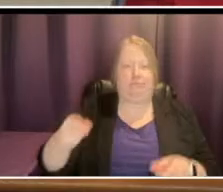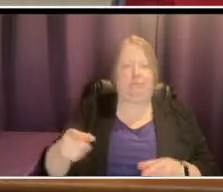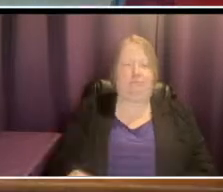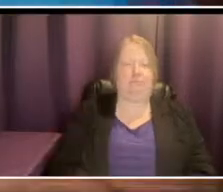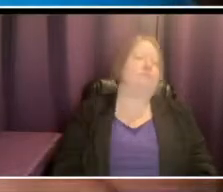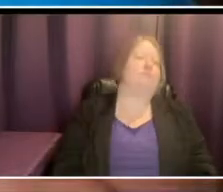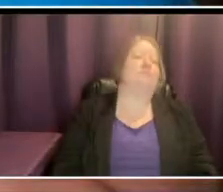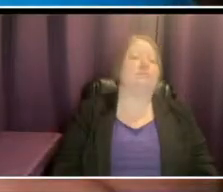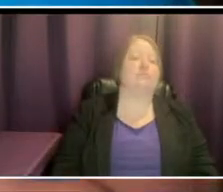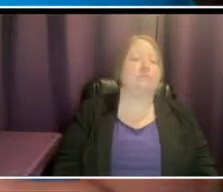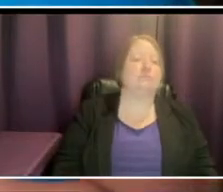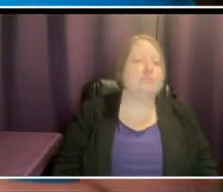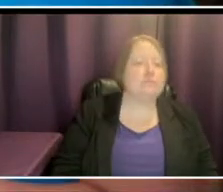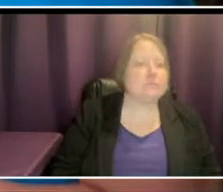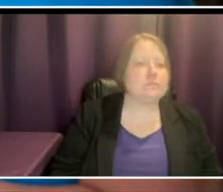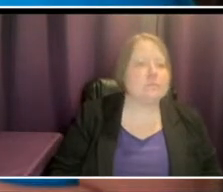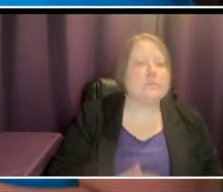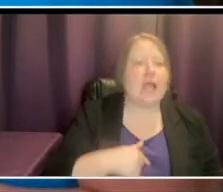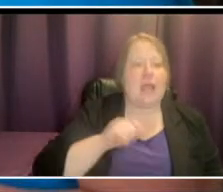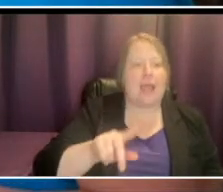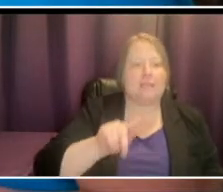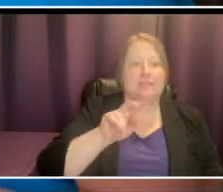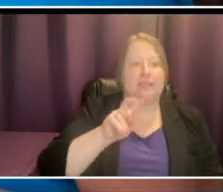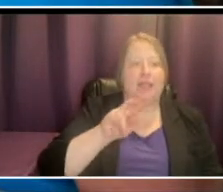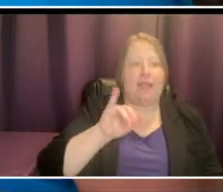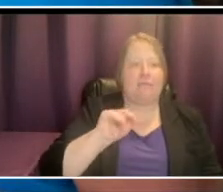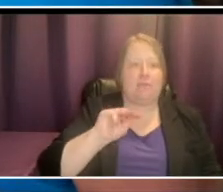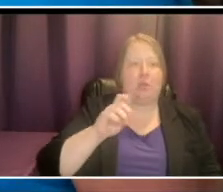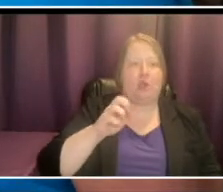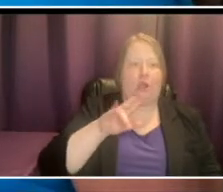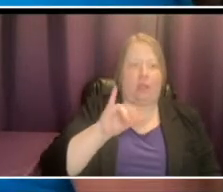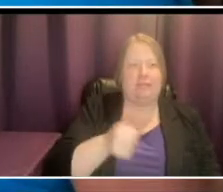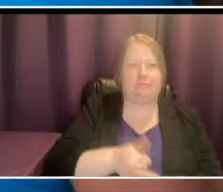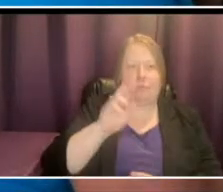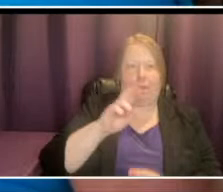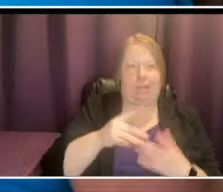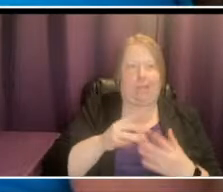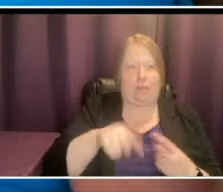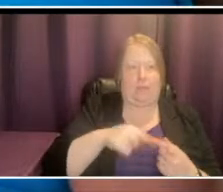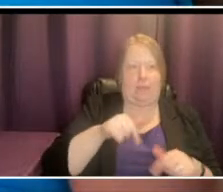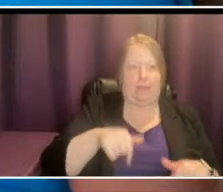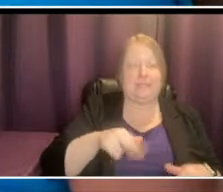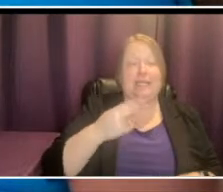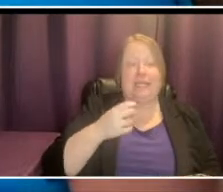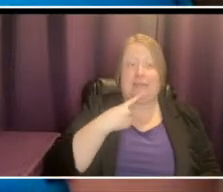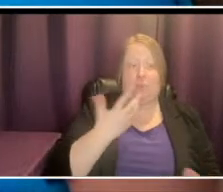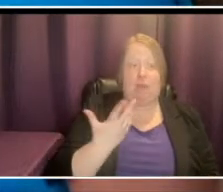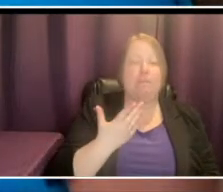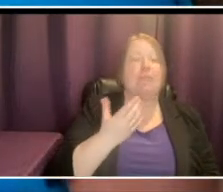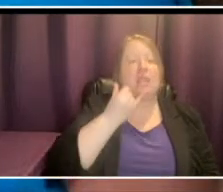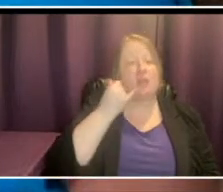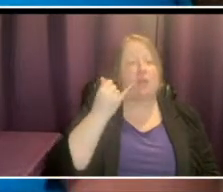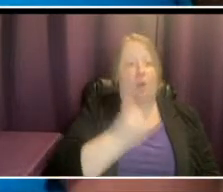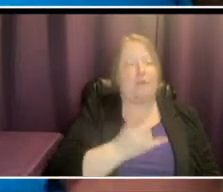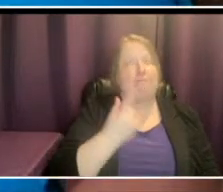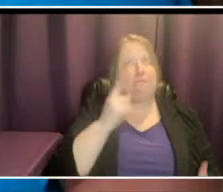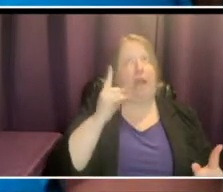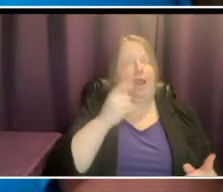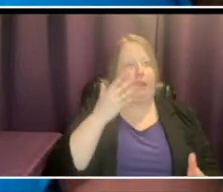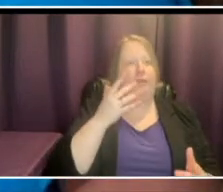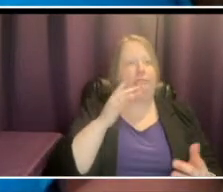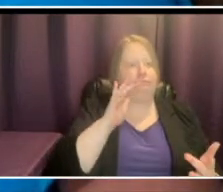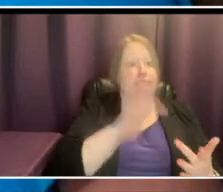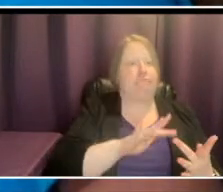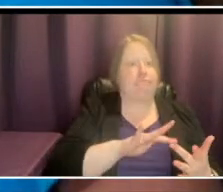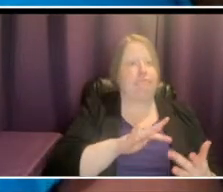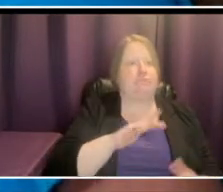You know, I asked Kevin McCarthy, who's the Republican leader, about this, and he said he called Donald Trump. He finally got through to Donald Trump, and he